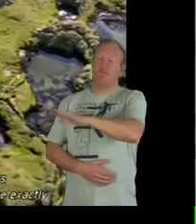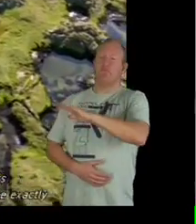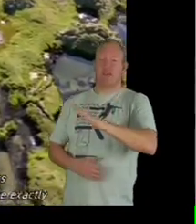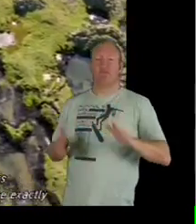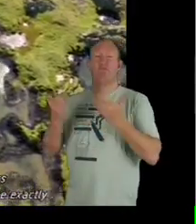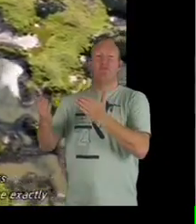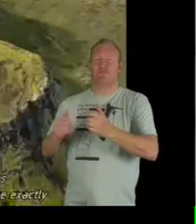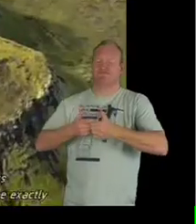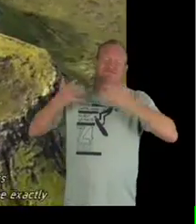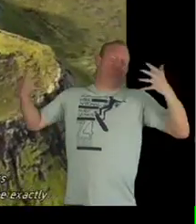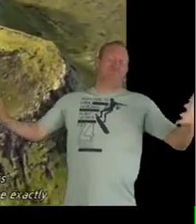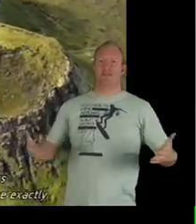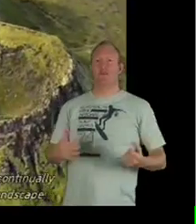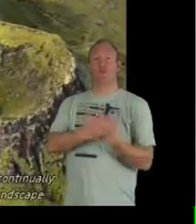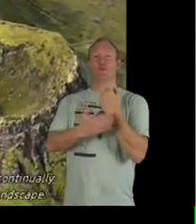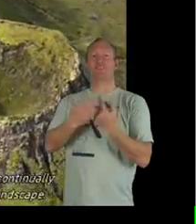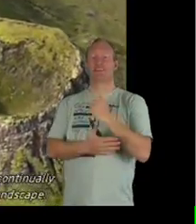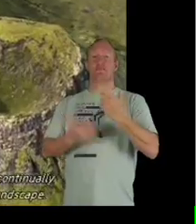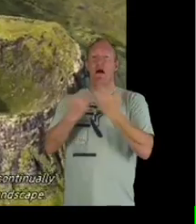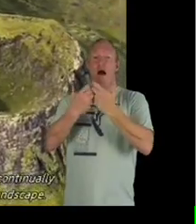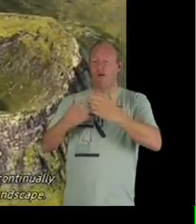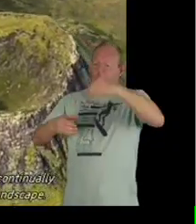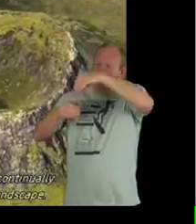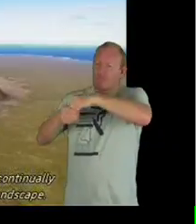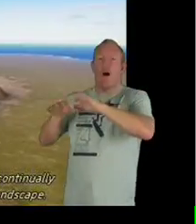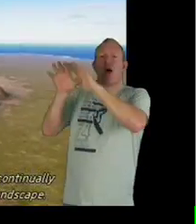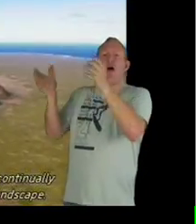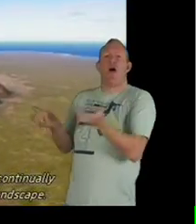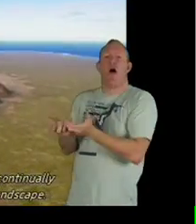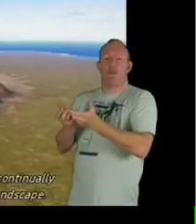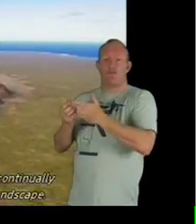great opportunity to see exactly how Earth's inner heat is continually